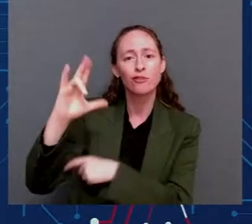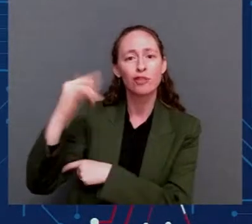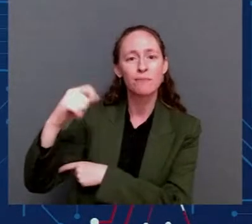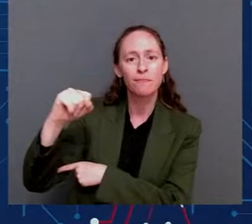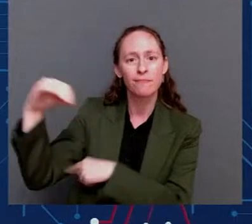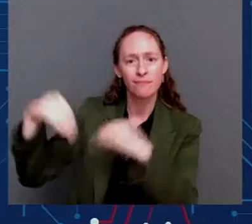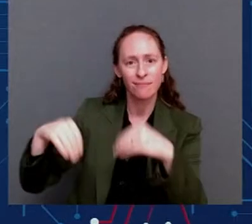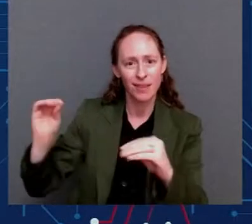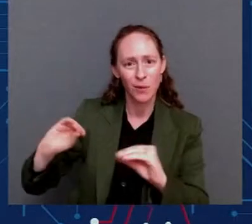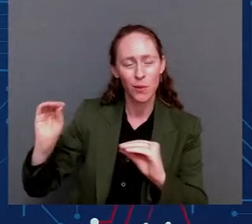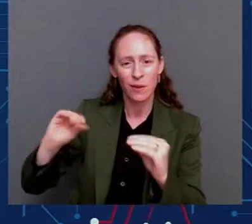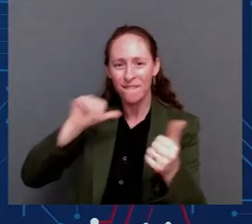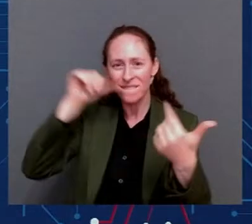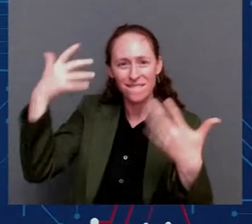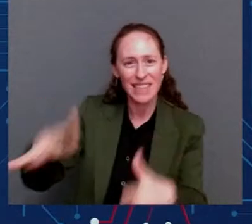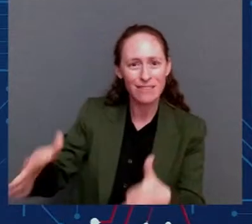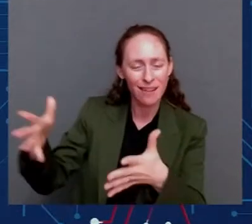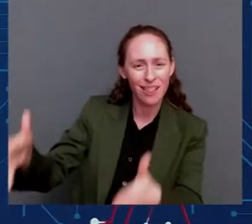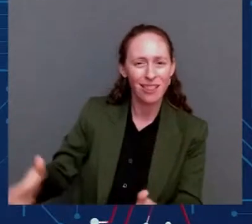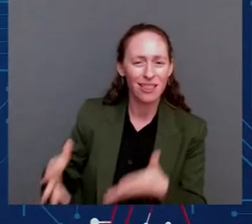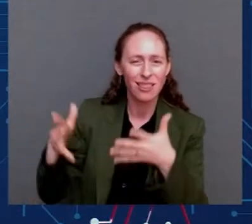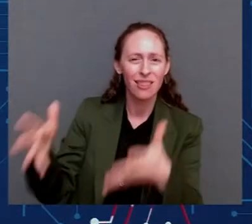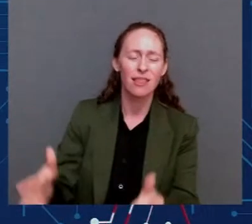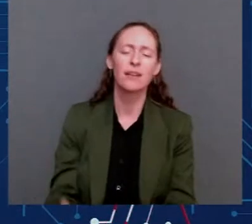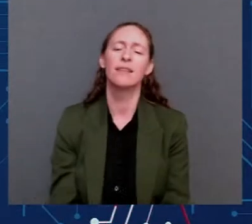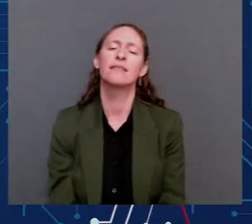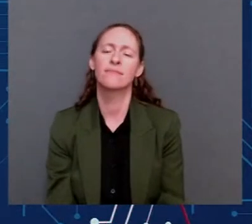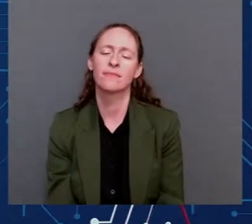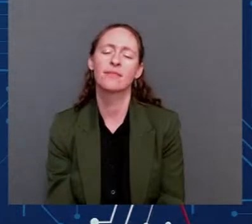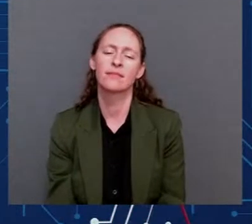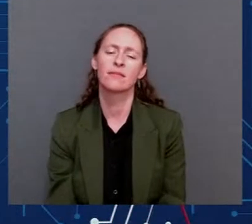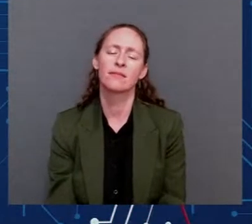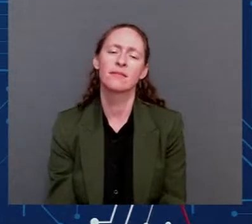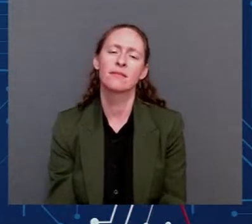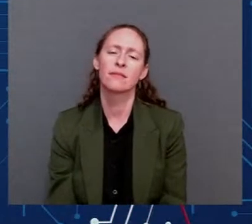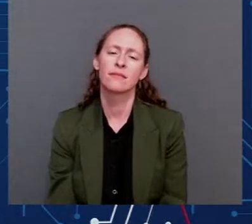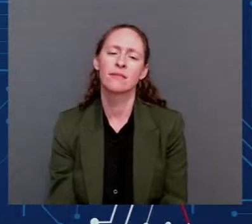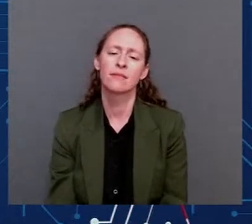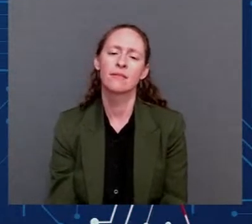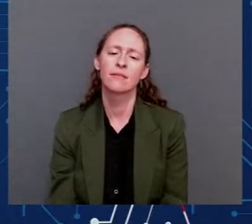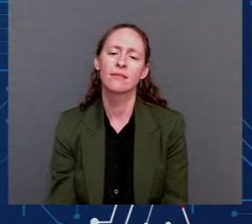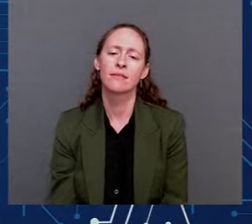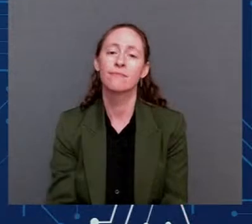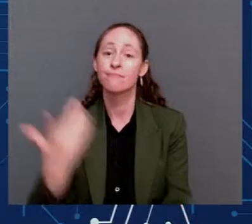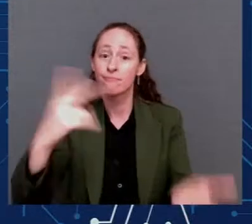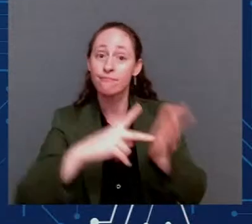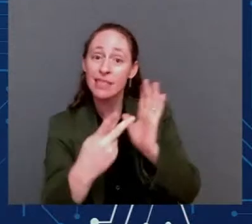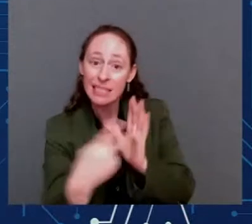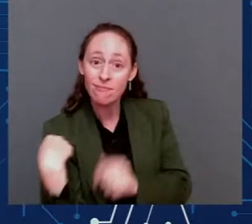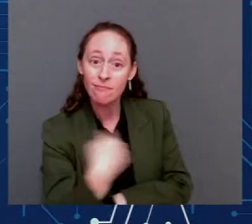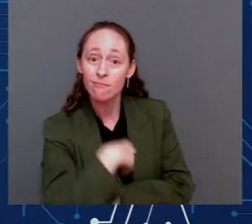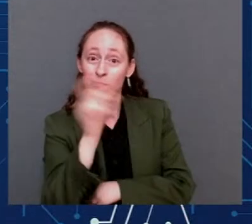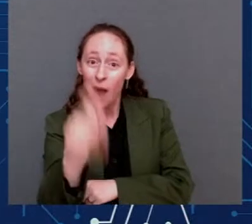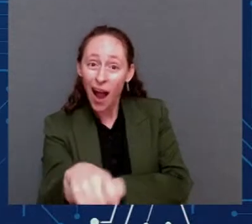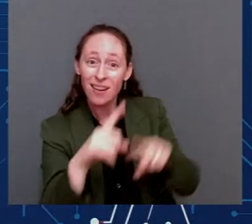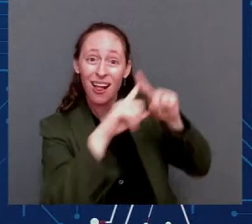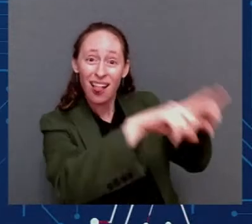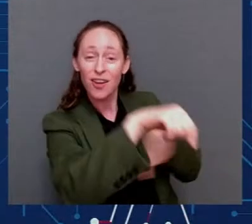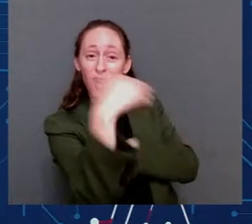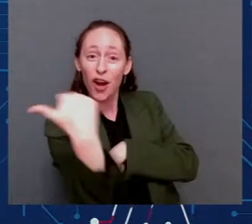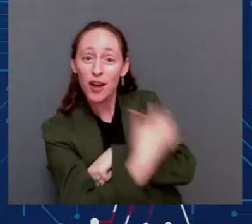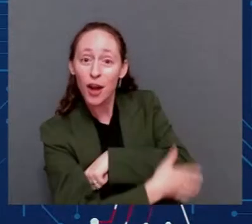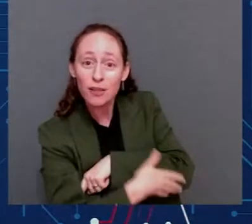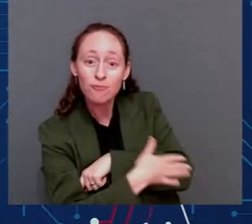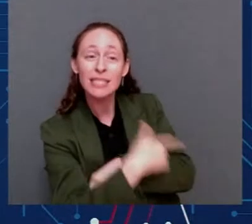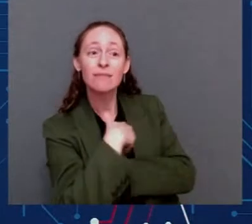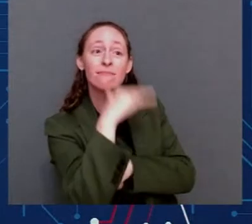rely on foreign semiconductor chips. With our bipartisan legislation, I emphasize that, this bipartisan bill will bring chip